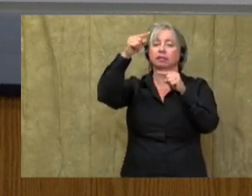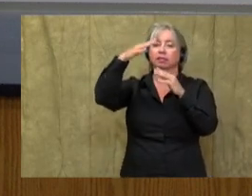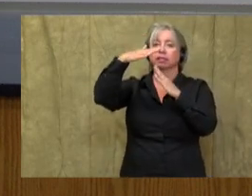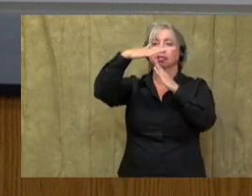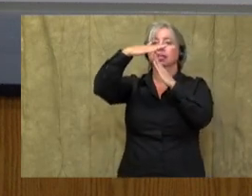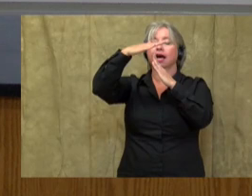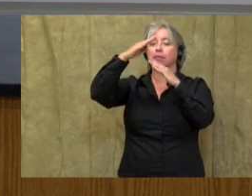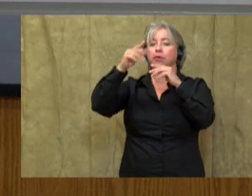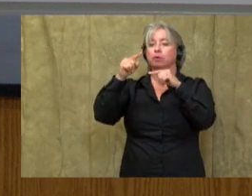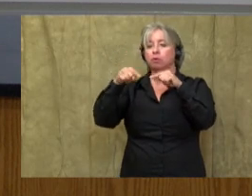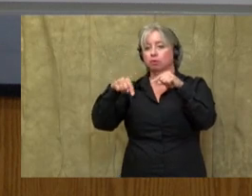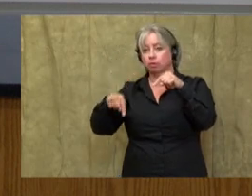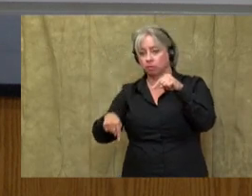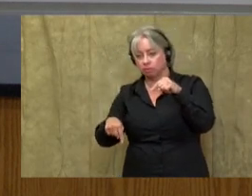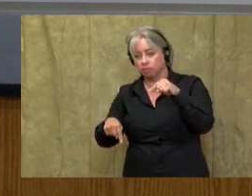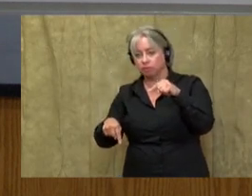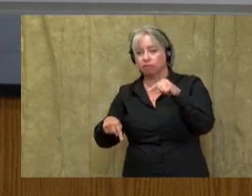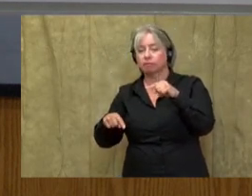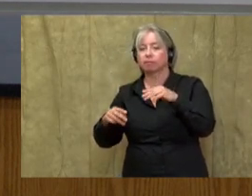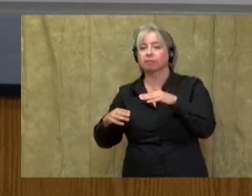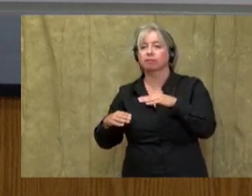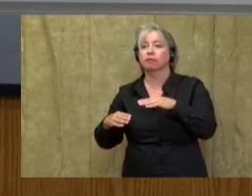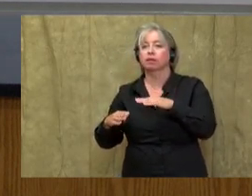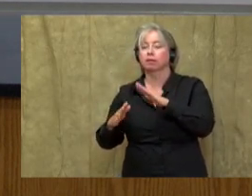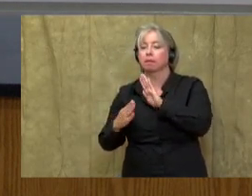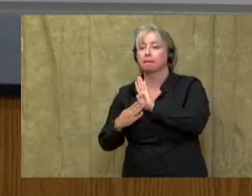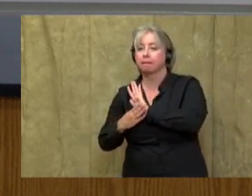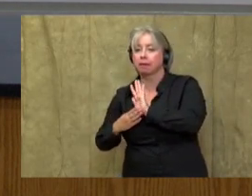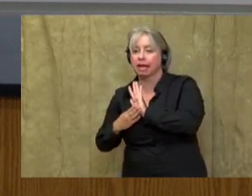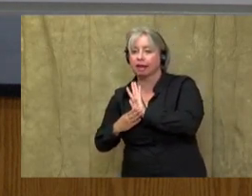to pitch and